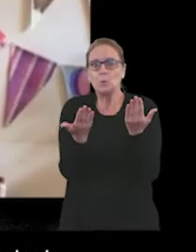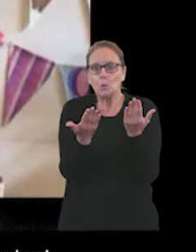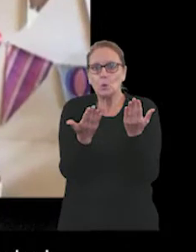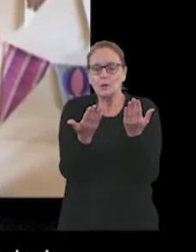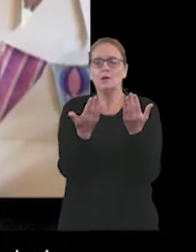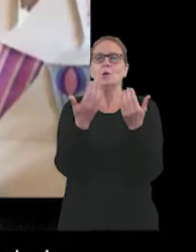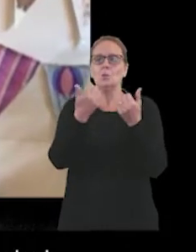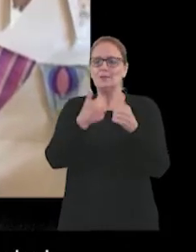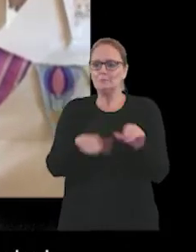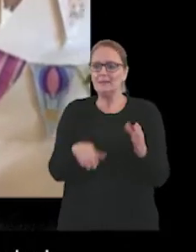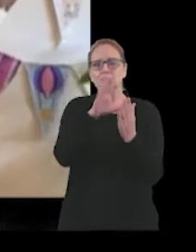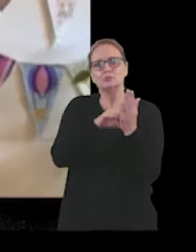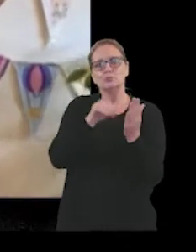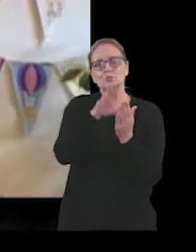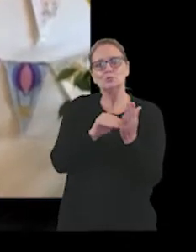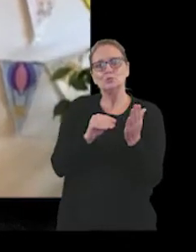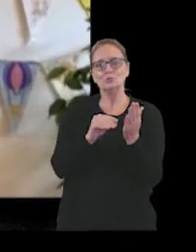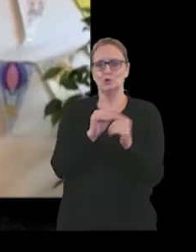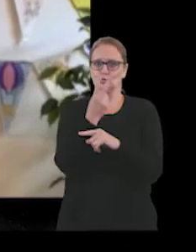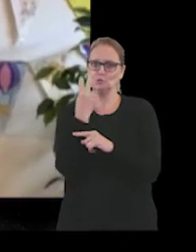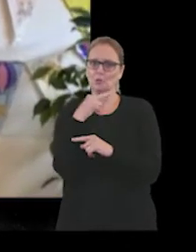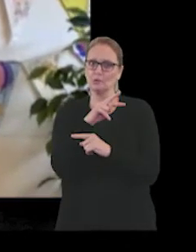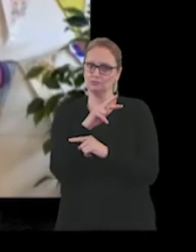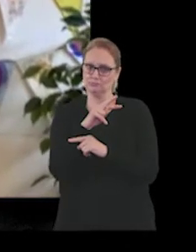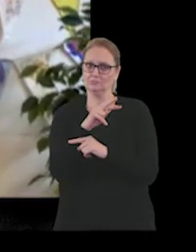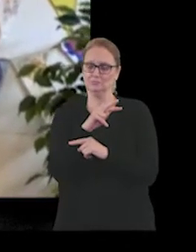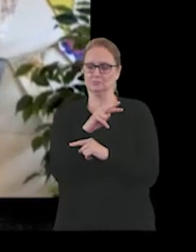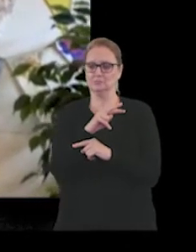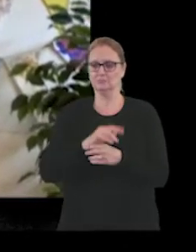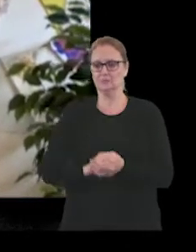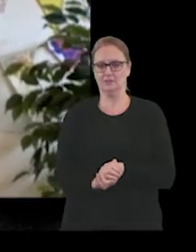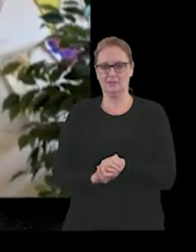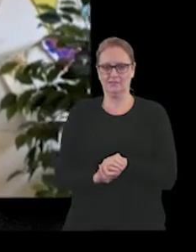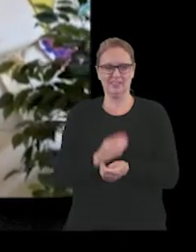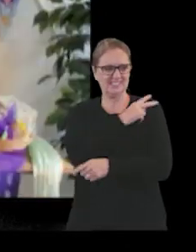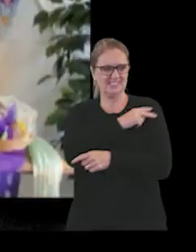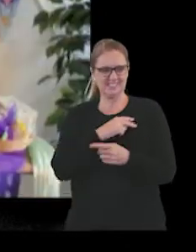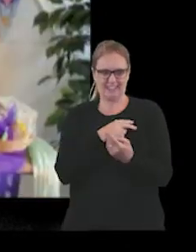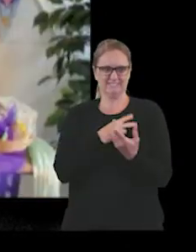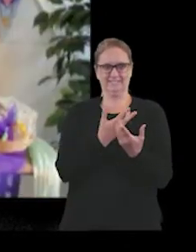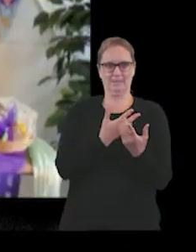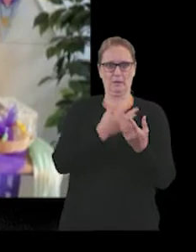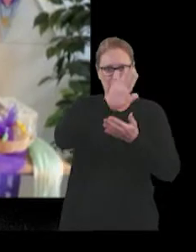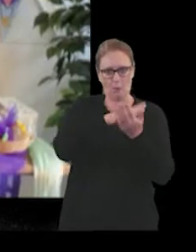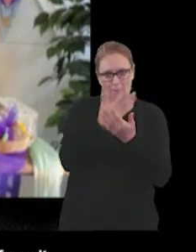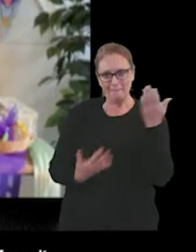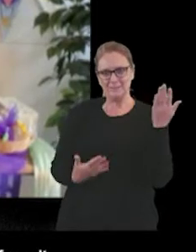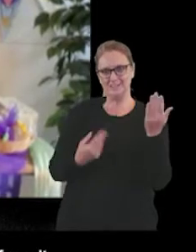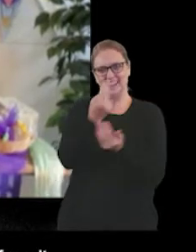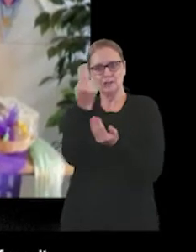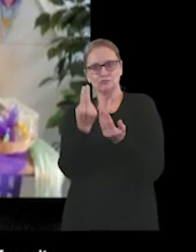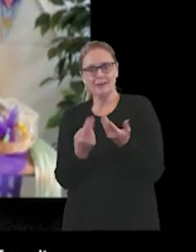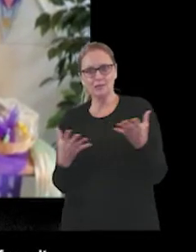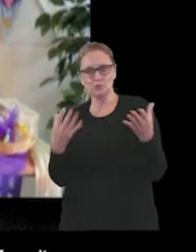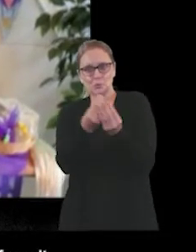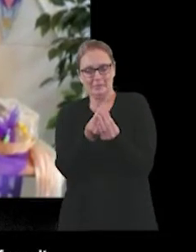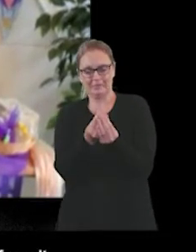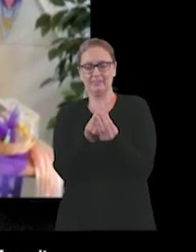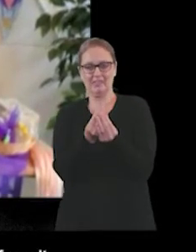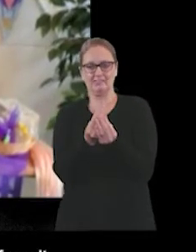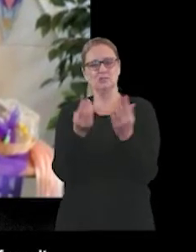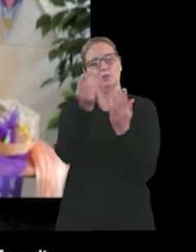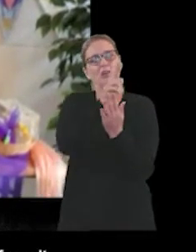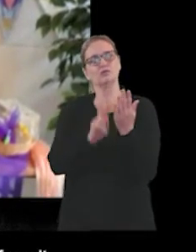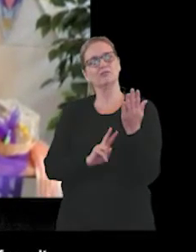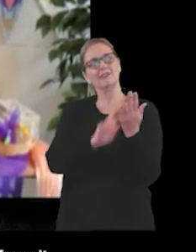we've produced 200 copies with the staff poems and some illustrations to go along with it. And I shall read a